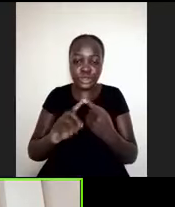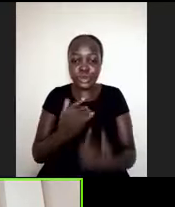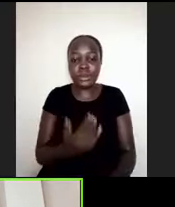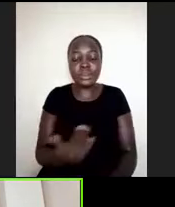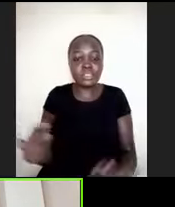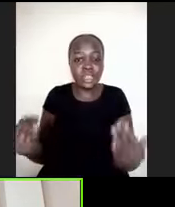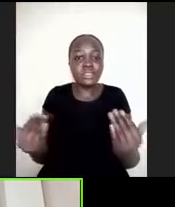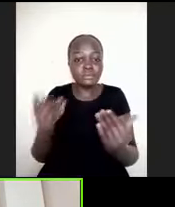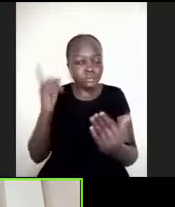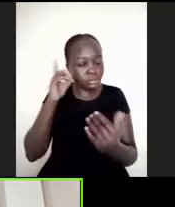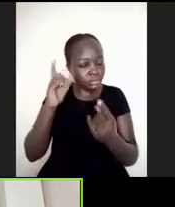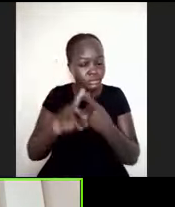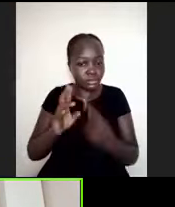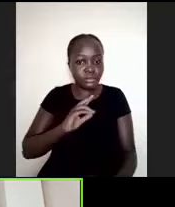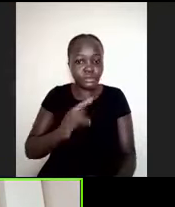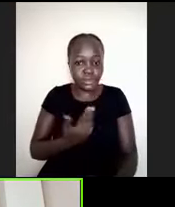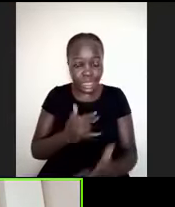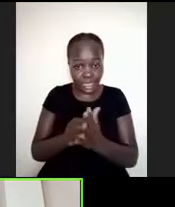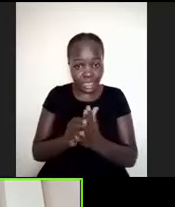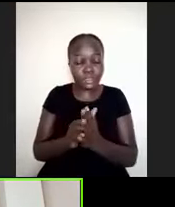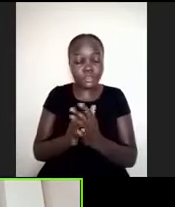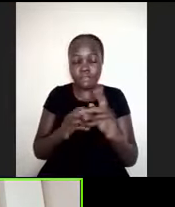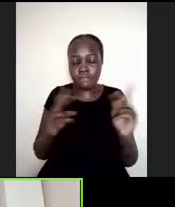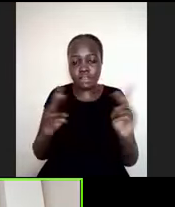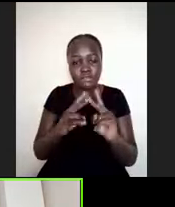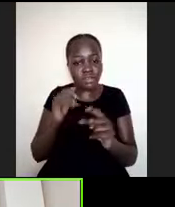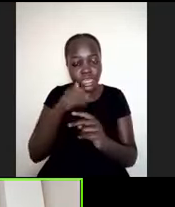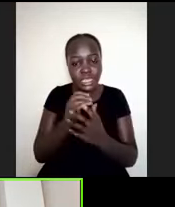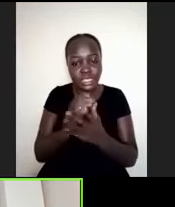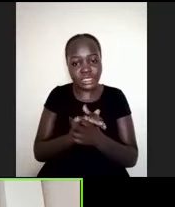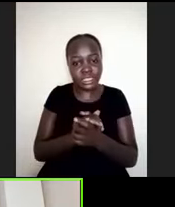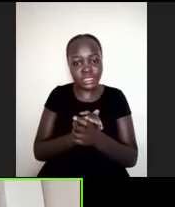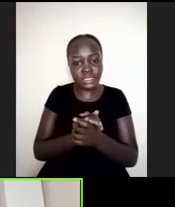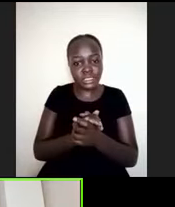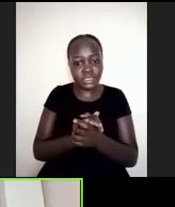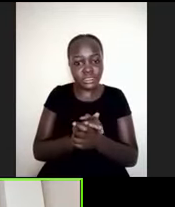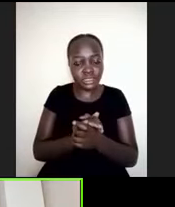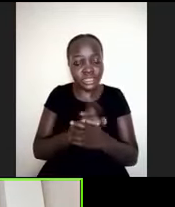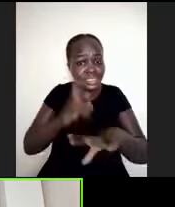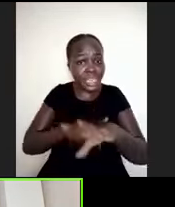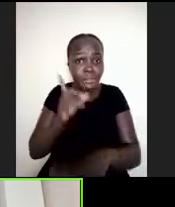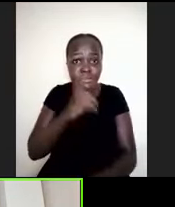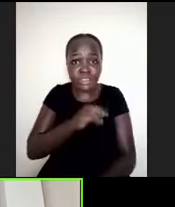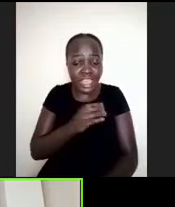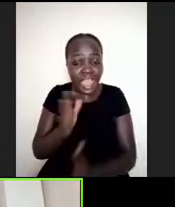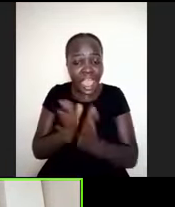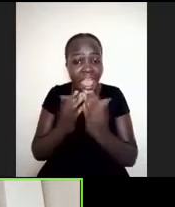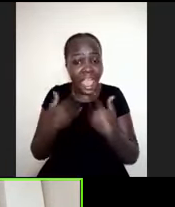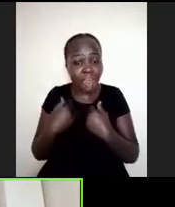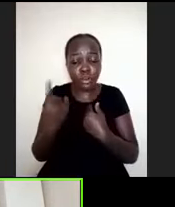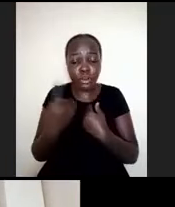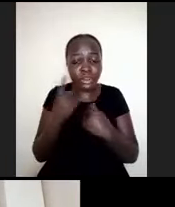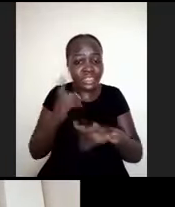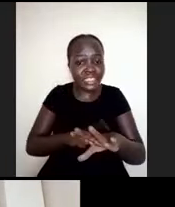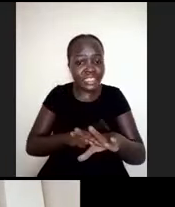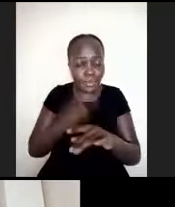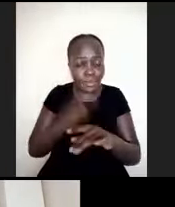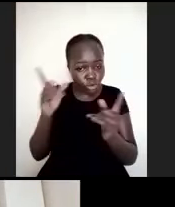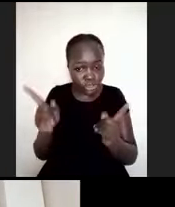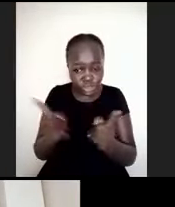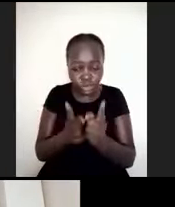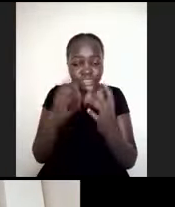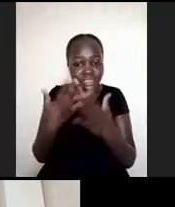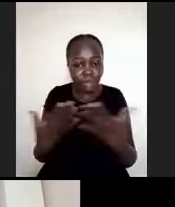listening to us. So that's very nice. And so, yeah, time is up and we only have time for a parting shot. And I